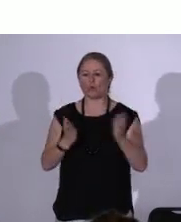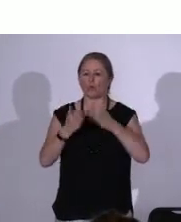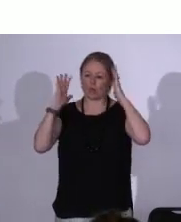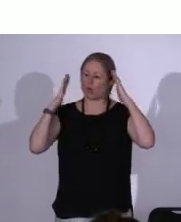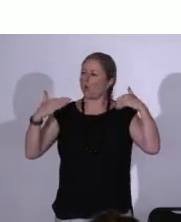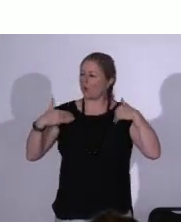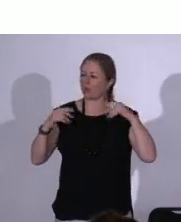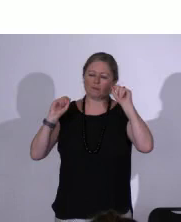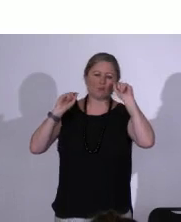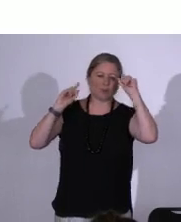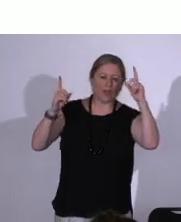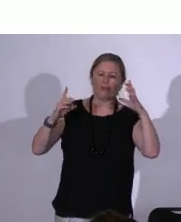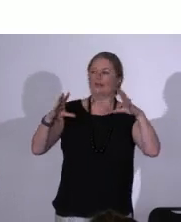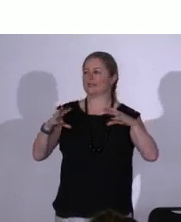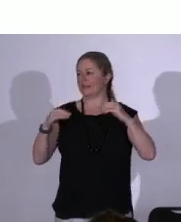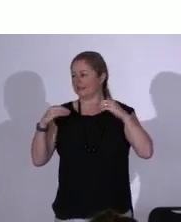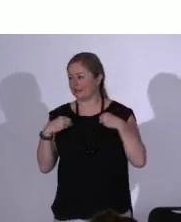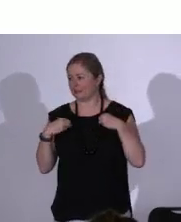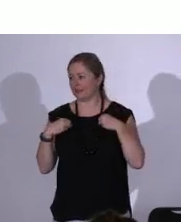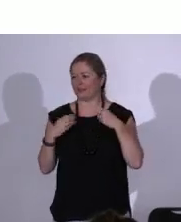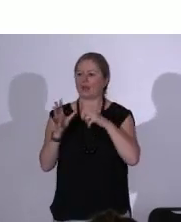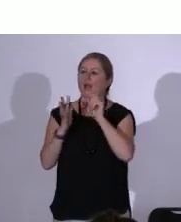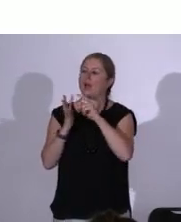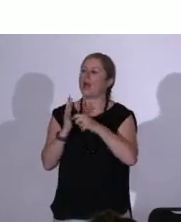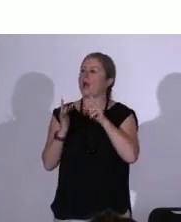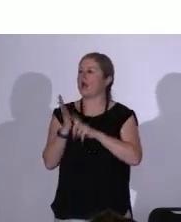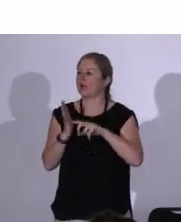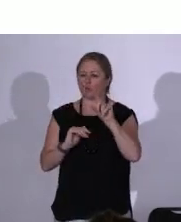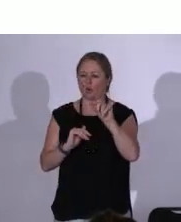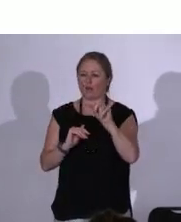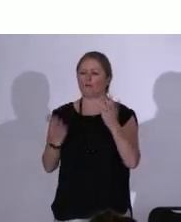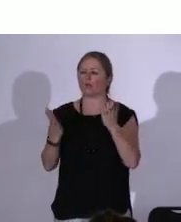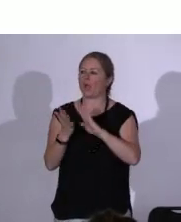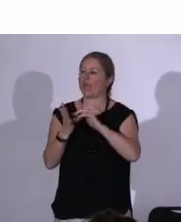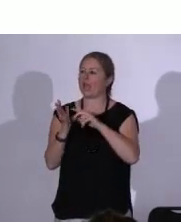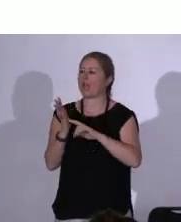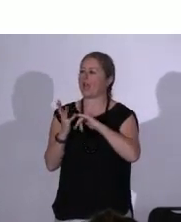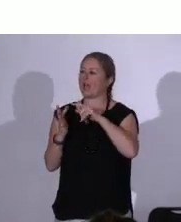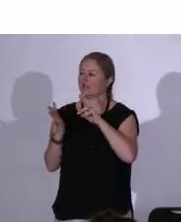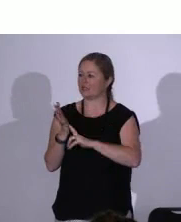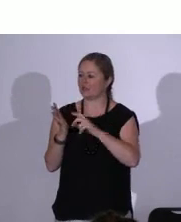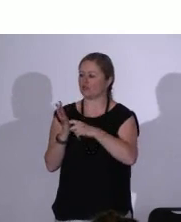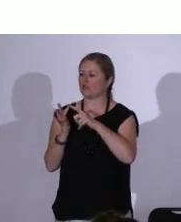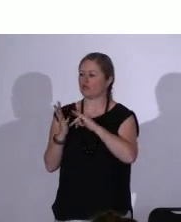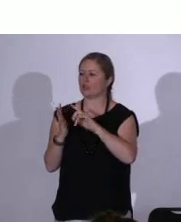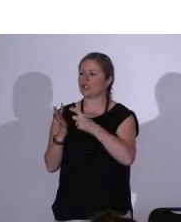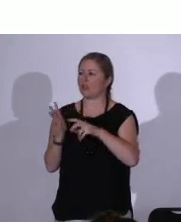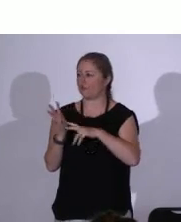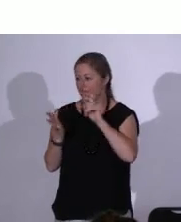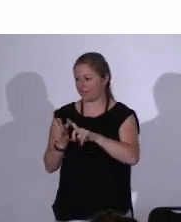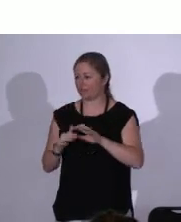Acceptance Awesome Day, April 11th at Hanson Reserve. If you attended the community of